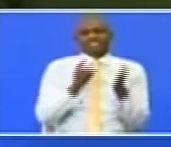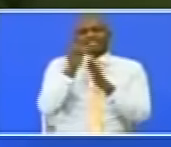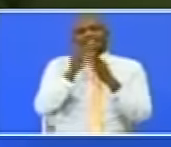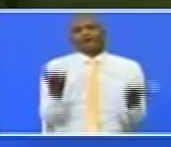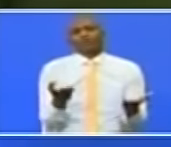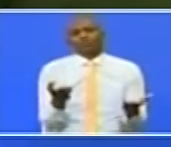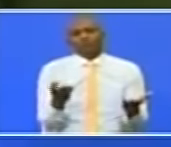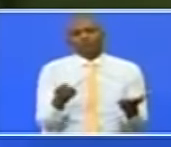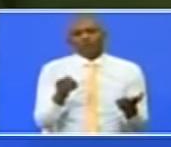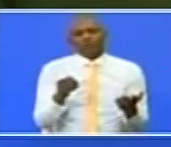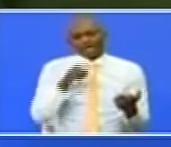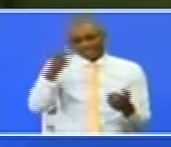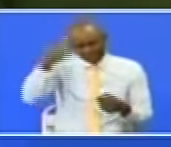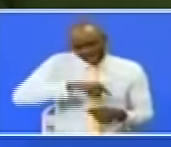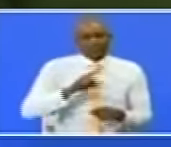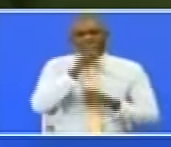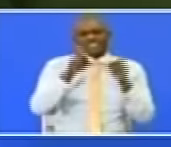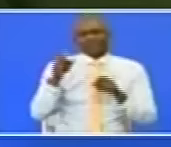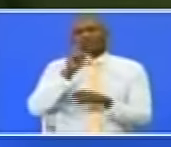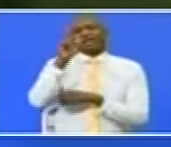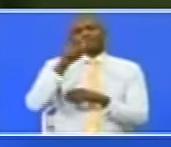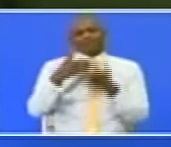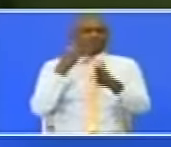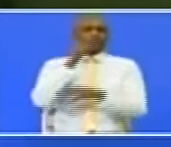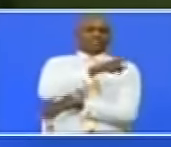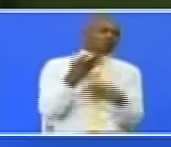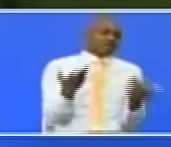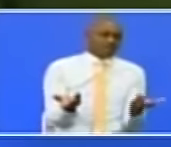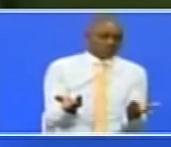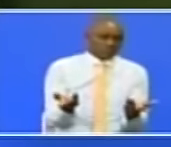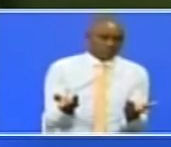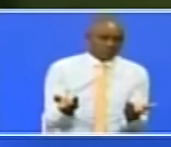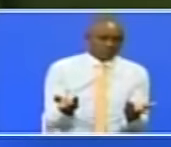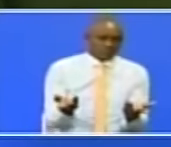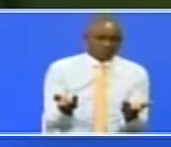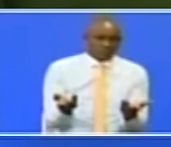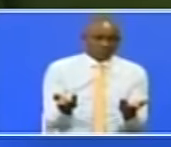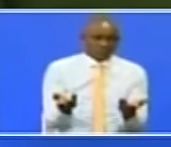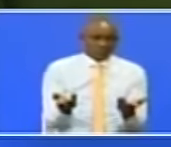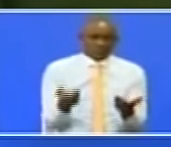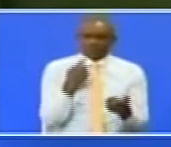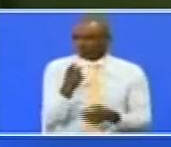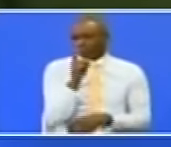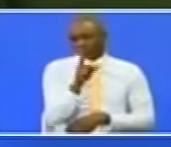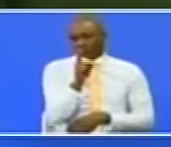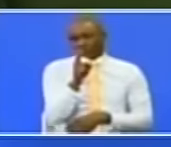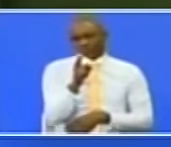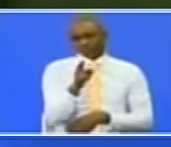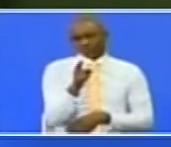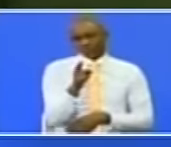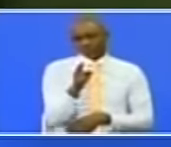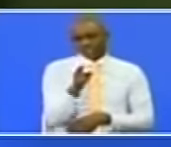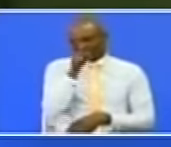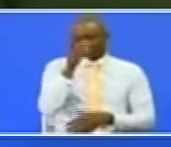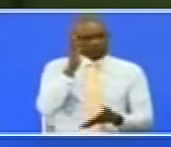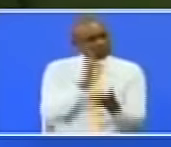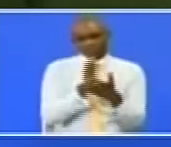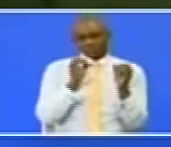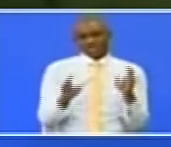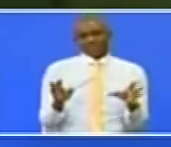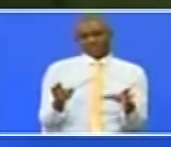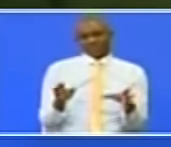pupils came in and sat for the interviews and when they were admitted to school. So it is not true to say